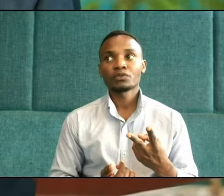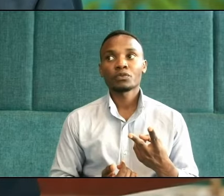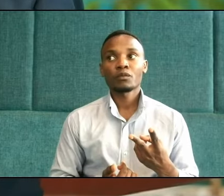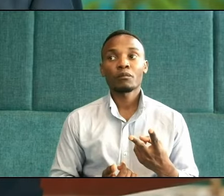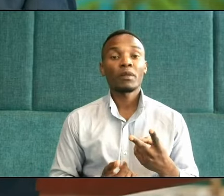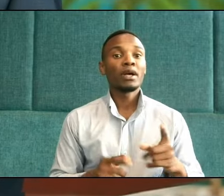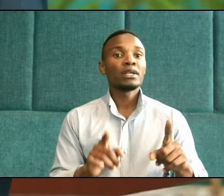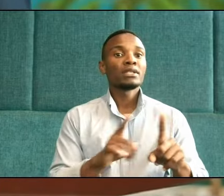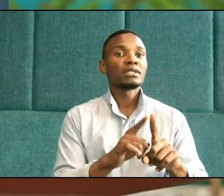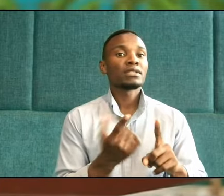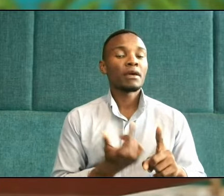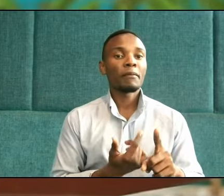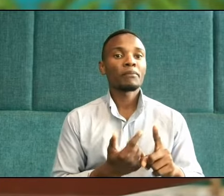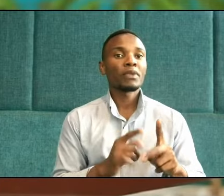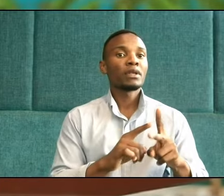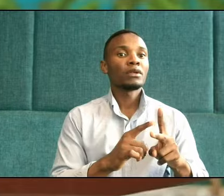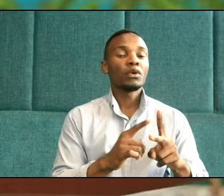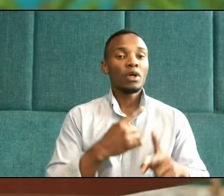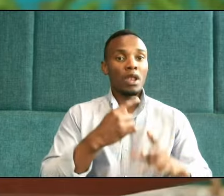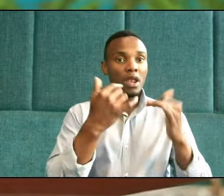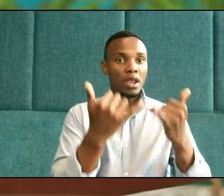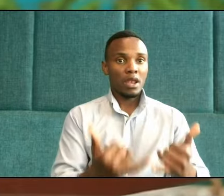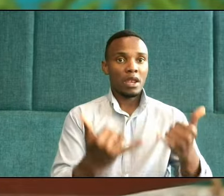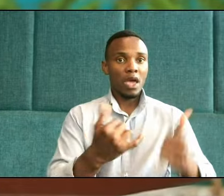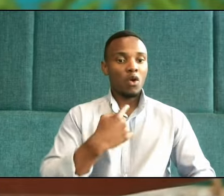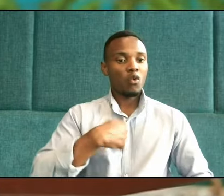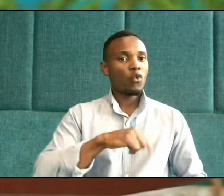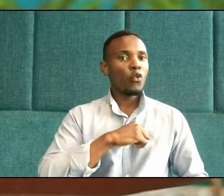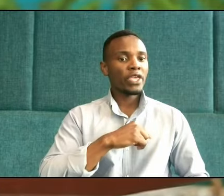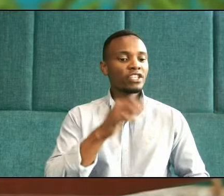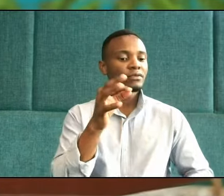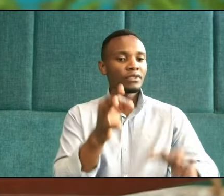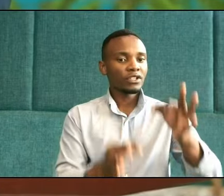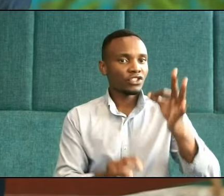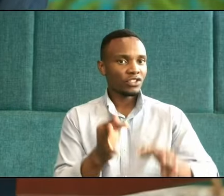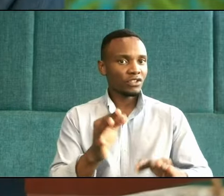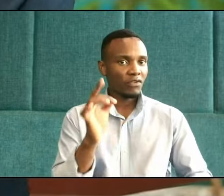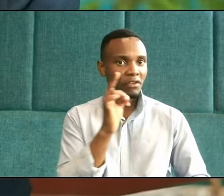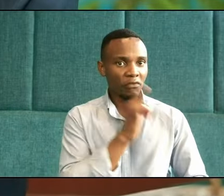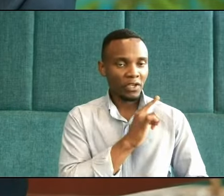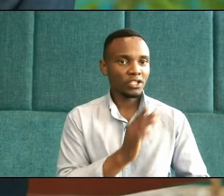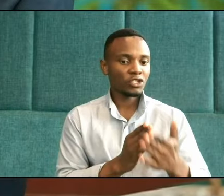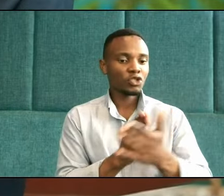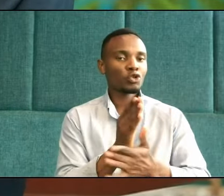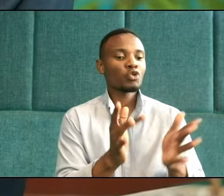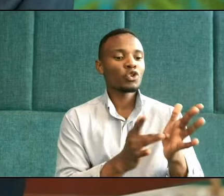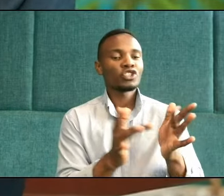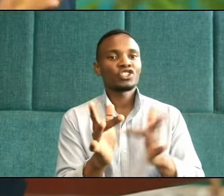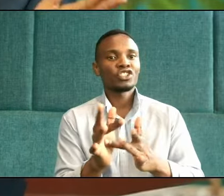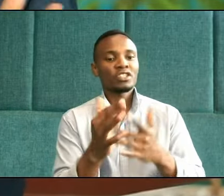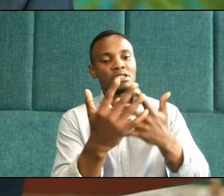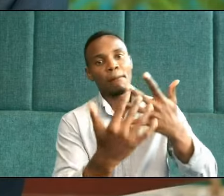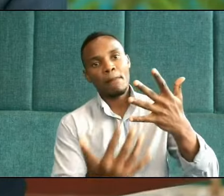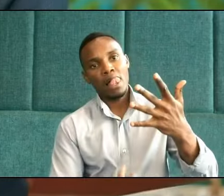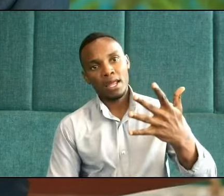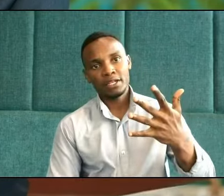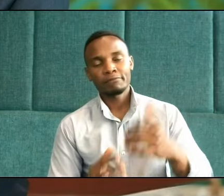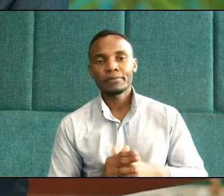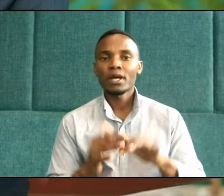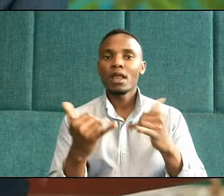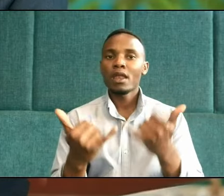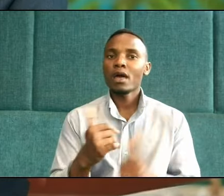much more is that we are now justified by Christ's blood. And now allow me to